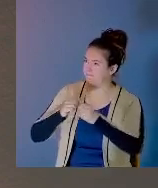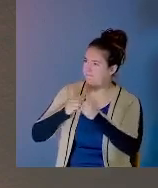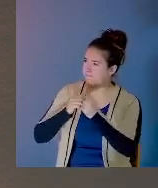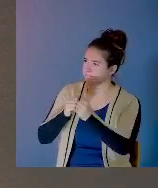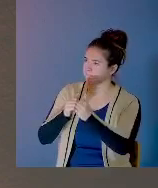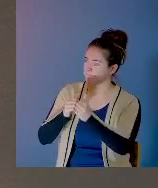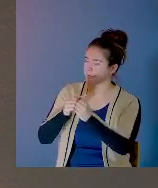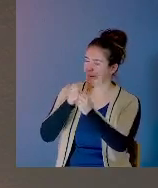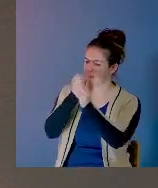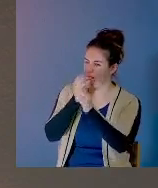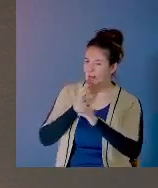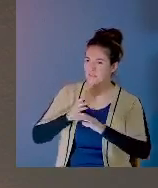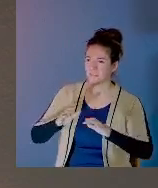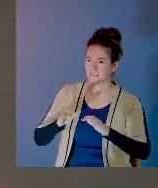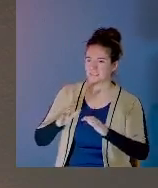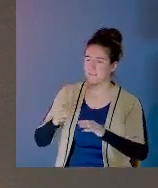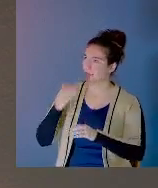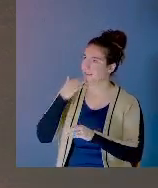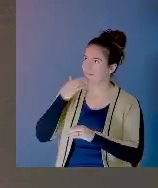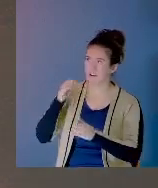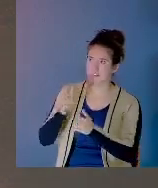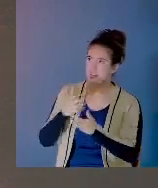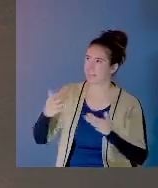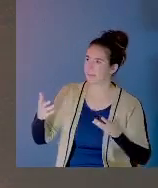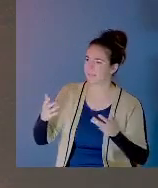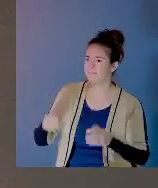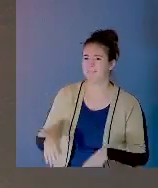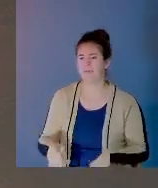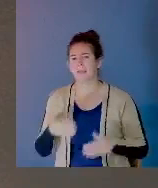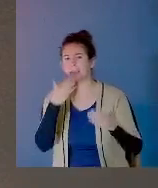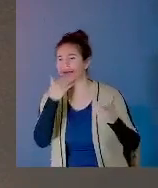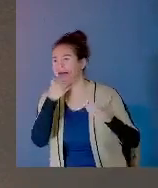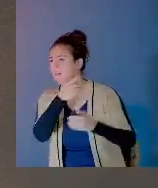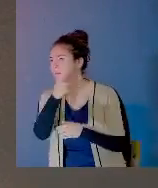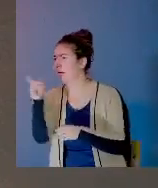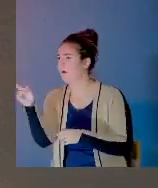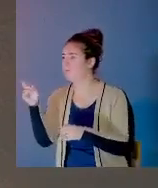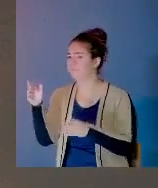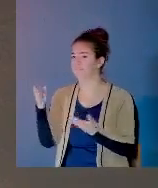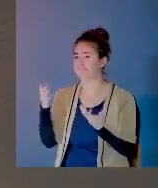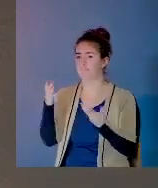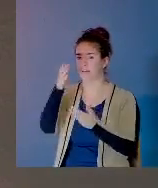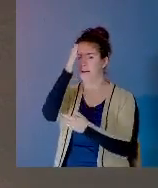everything that he has done. Thank you, guys, and God bless you. Wow. Thank you, Clyde.